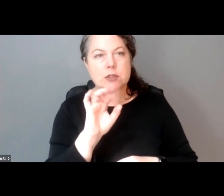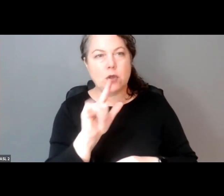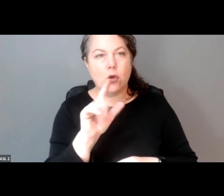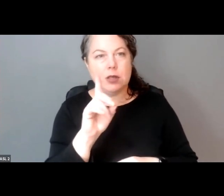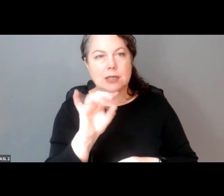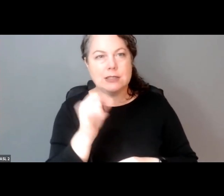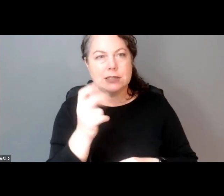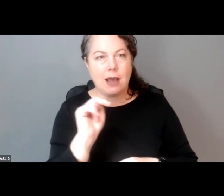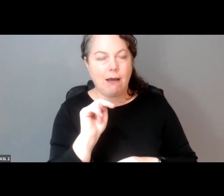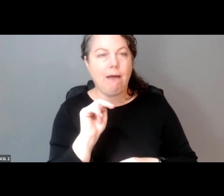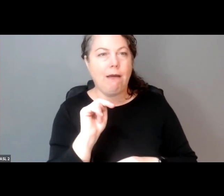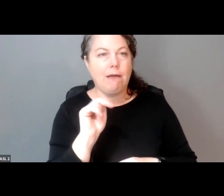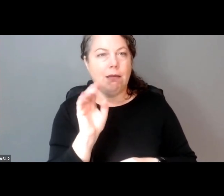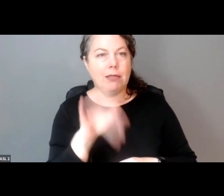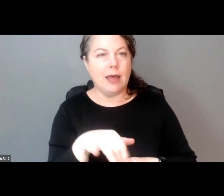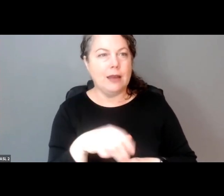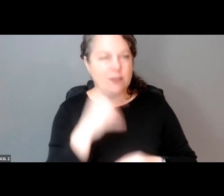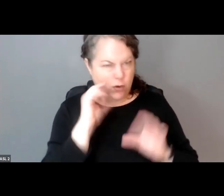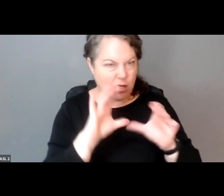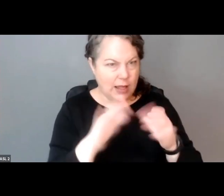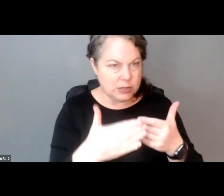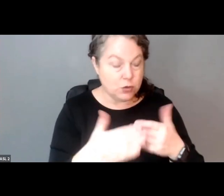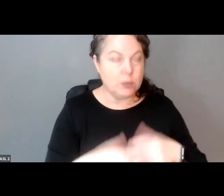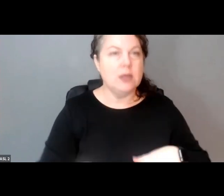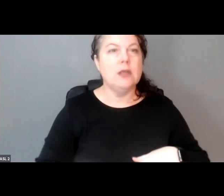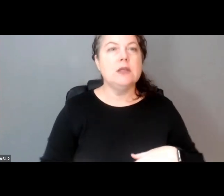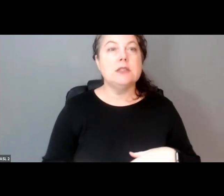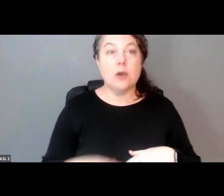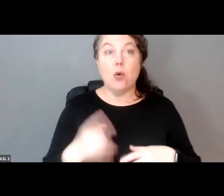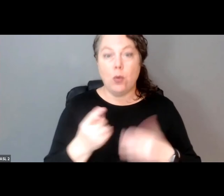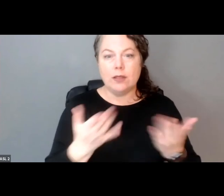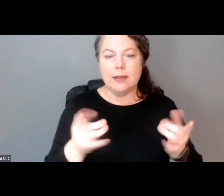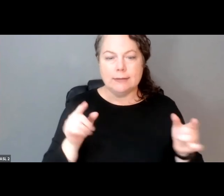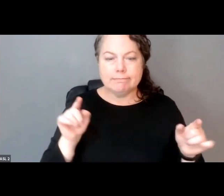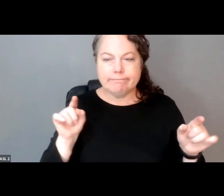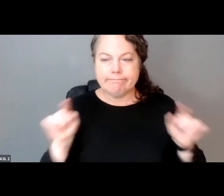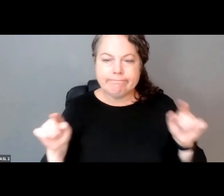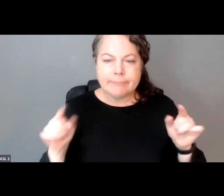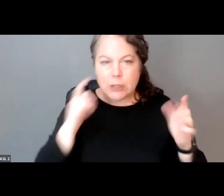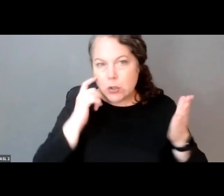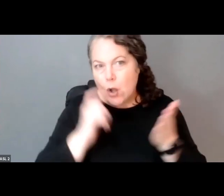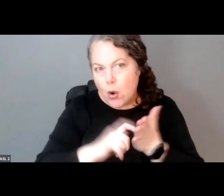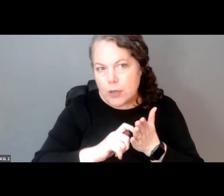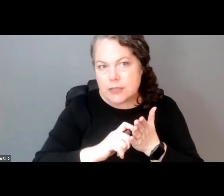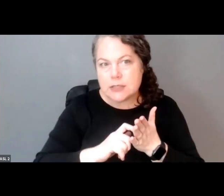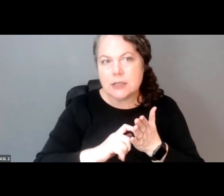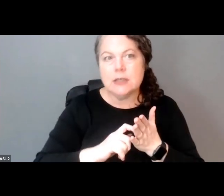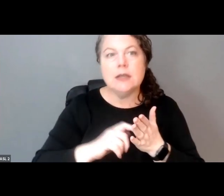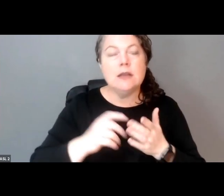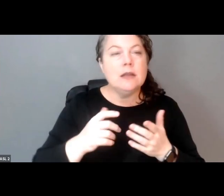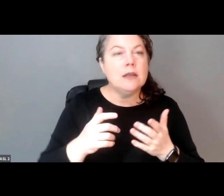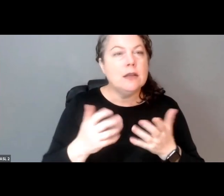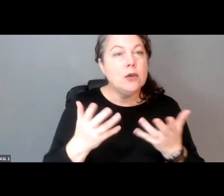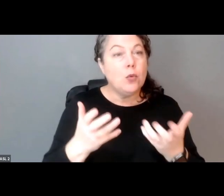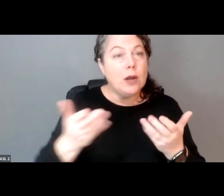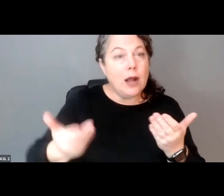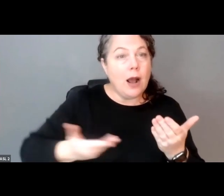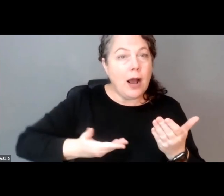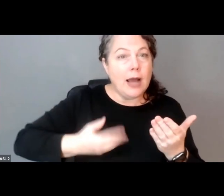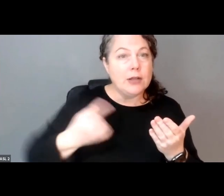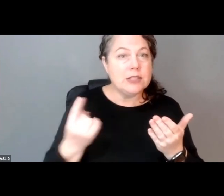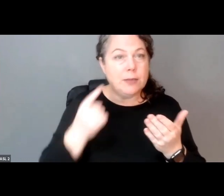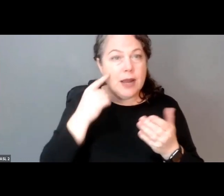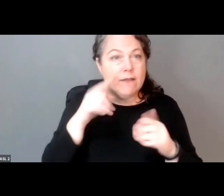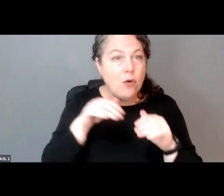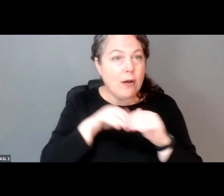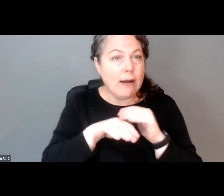classroom. Because one of the things that companies and industry partners have been noticing is that when they are going to hire someone for accessibility,